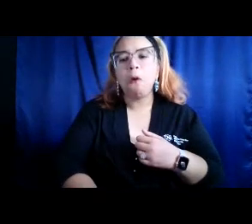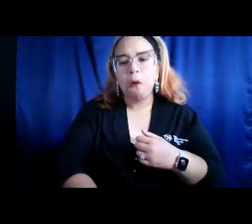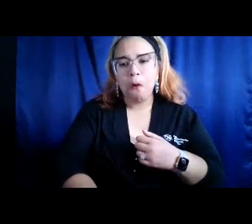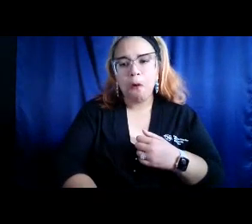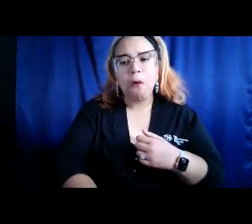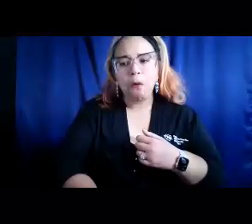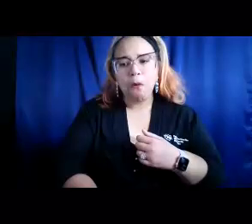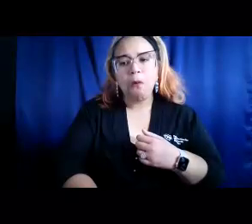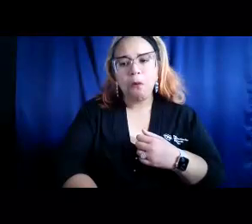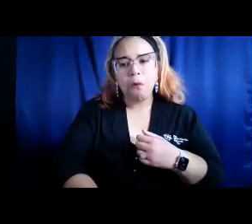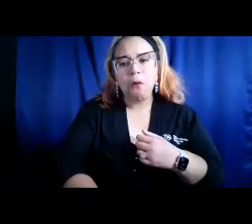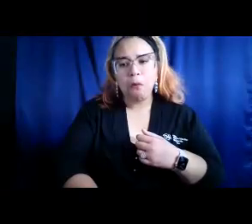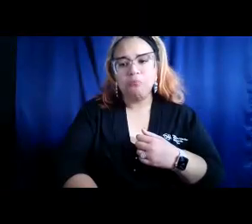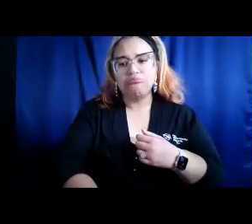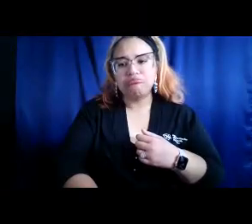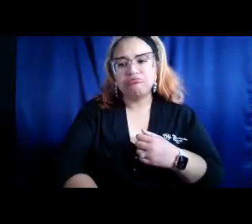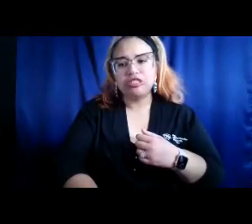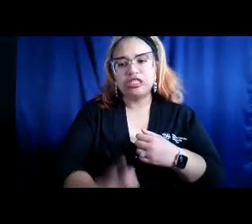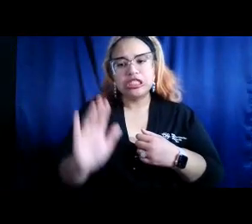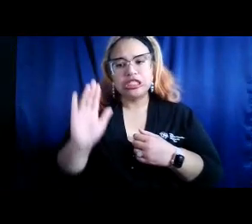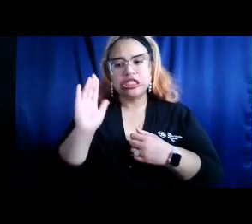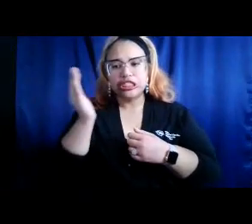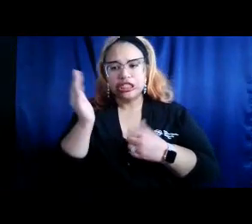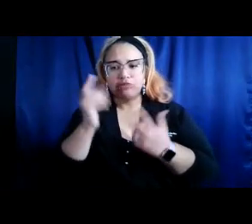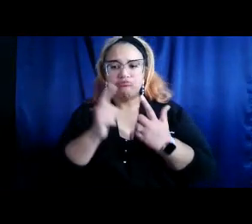the options,